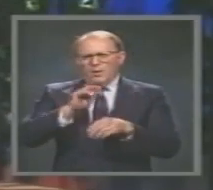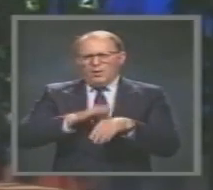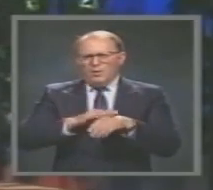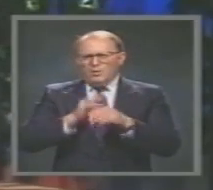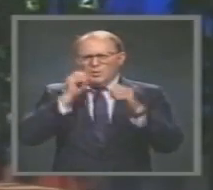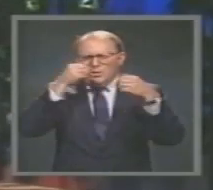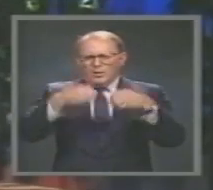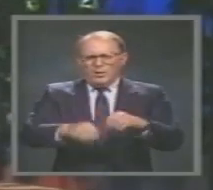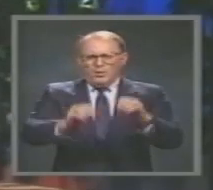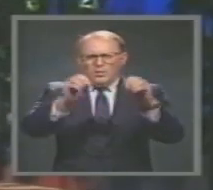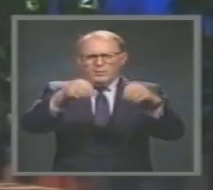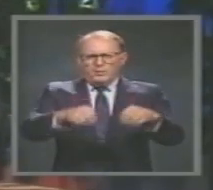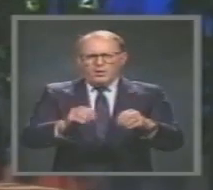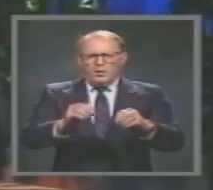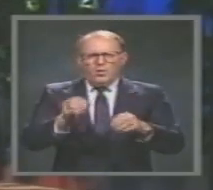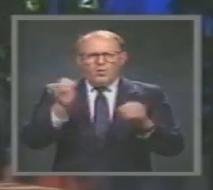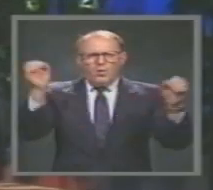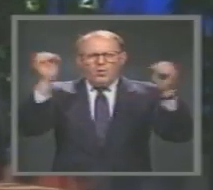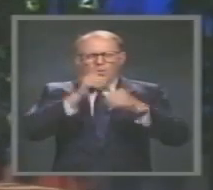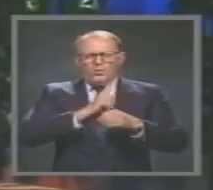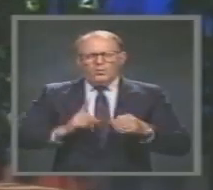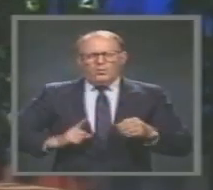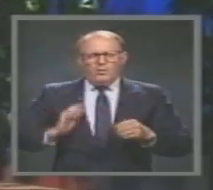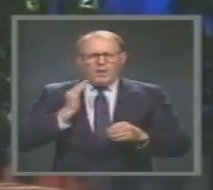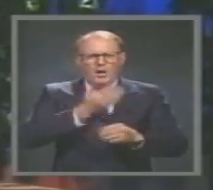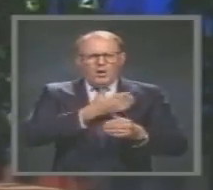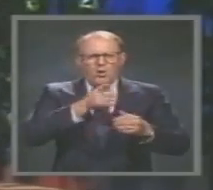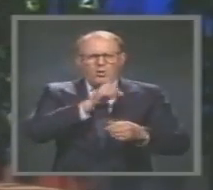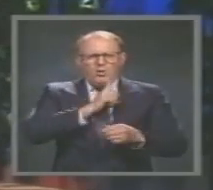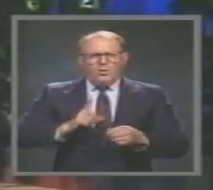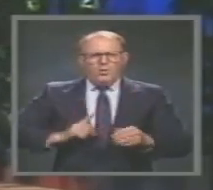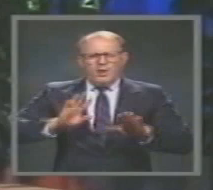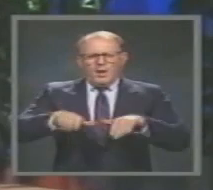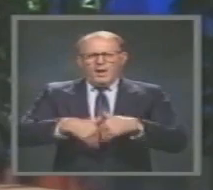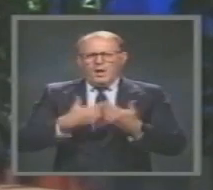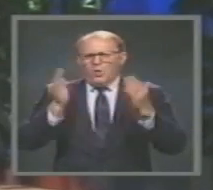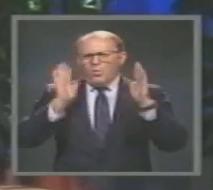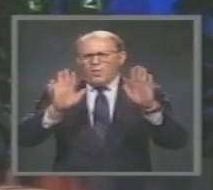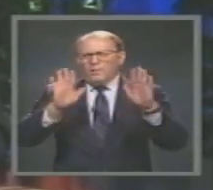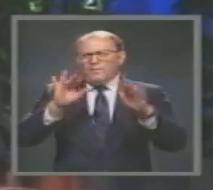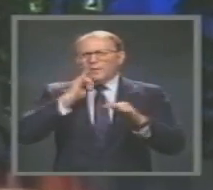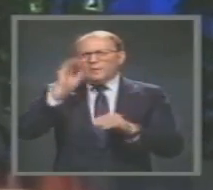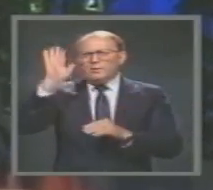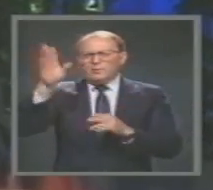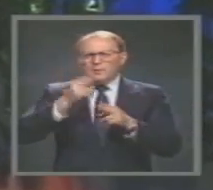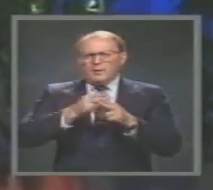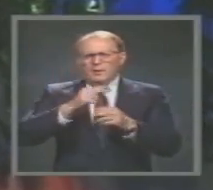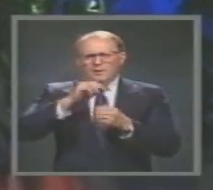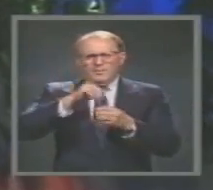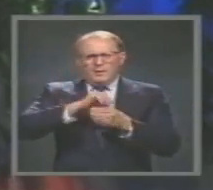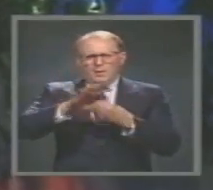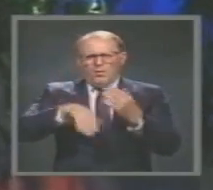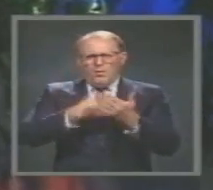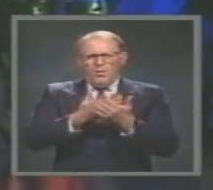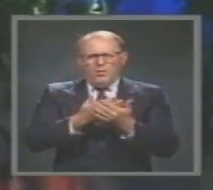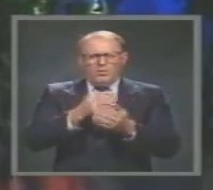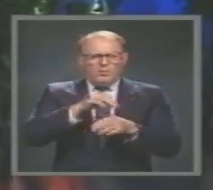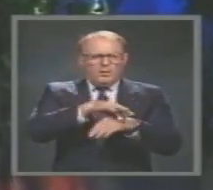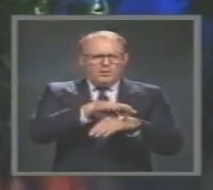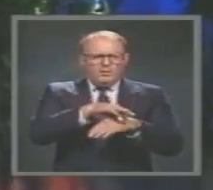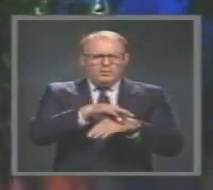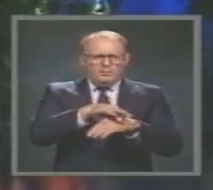O Lord, our Lord, how excellent is thy name in all the earth. Let us pray.